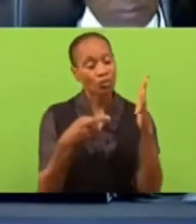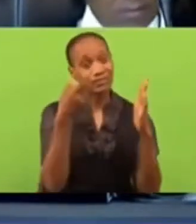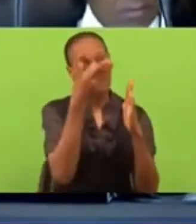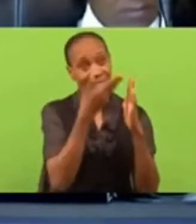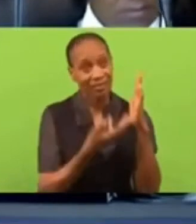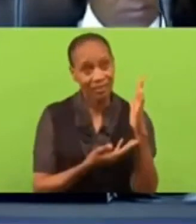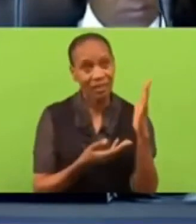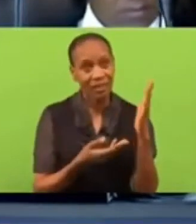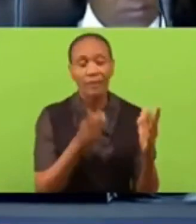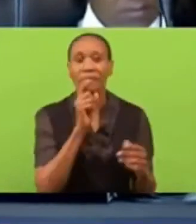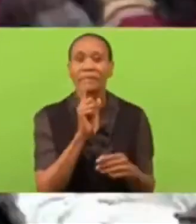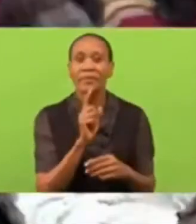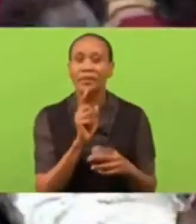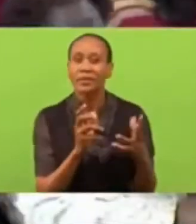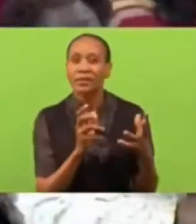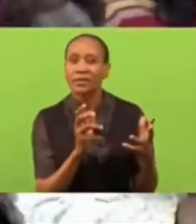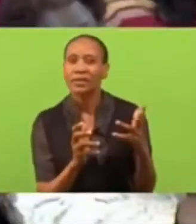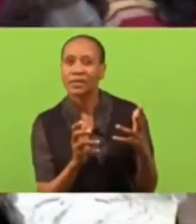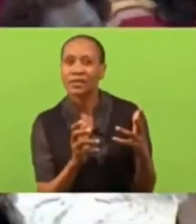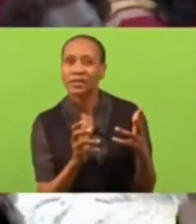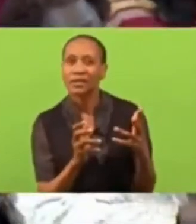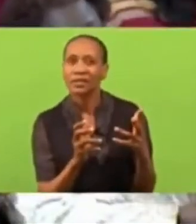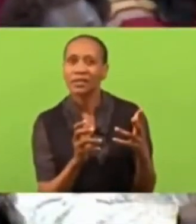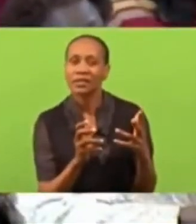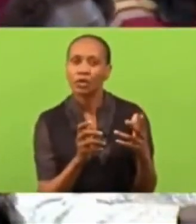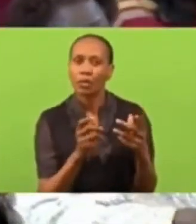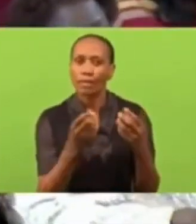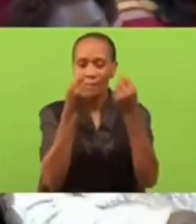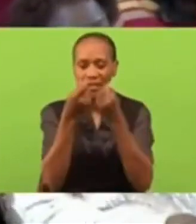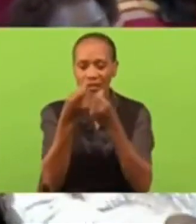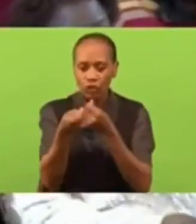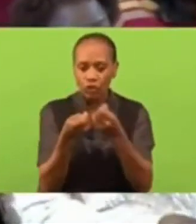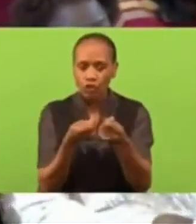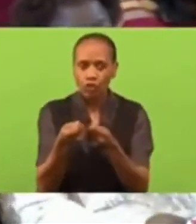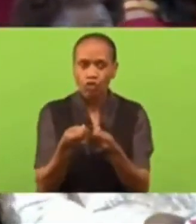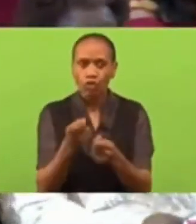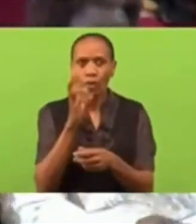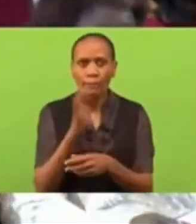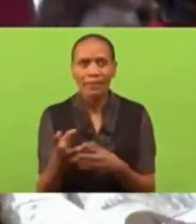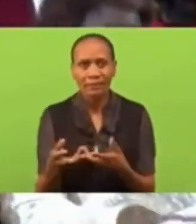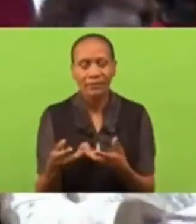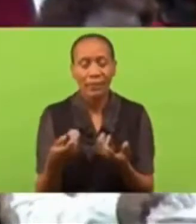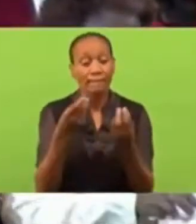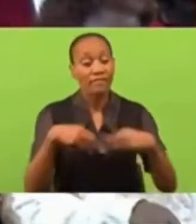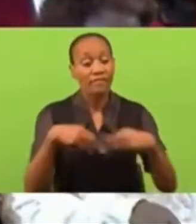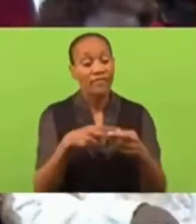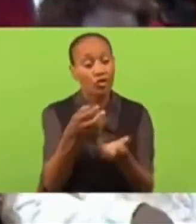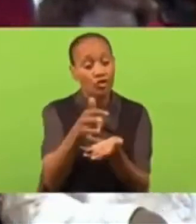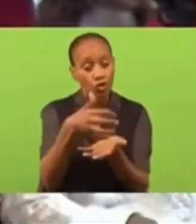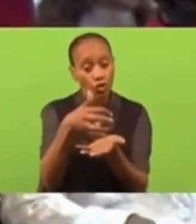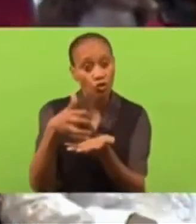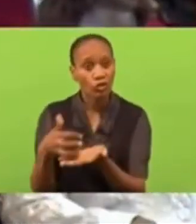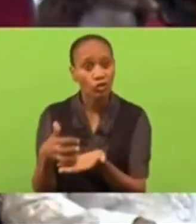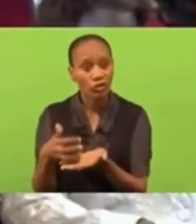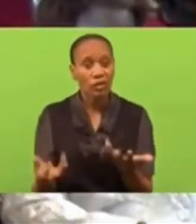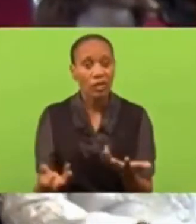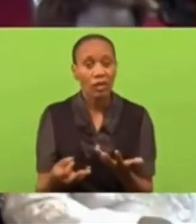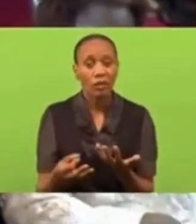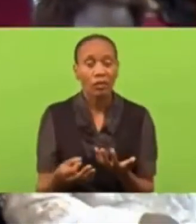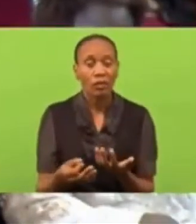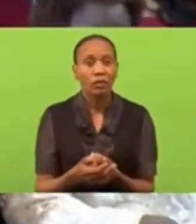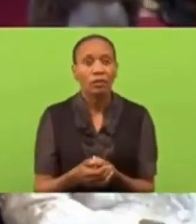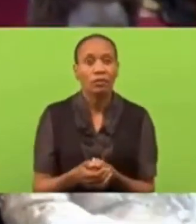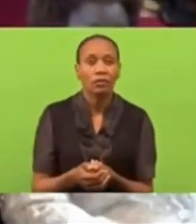enforcing strict credit controls, enhanced revenue collection, and up-to-date payment of current